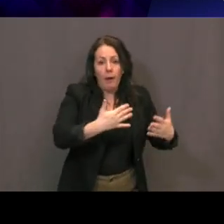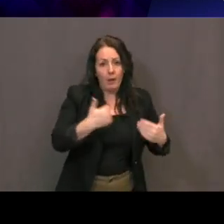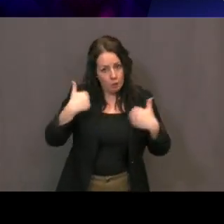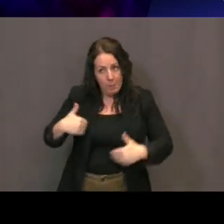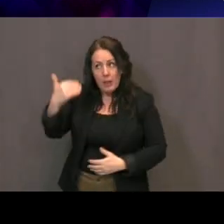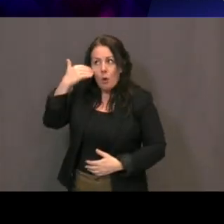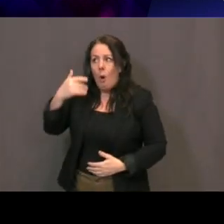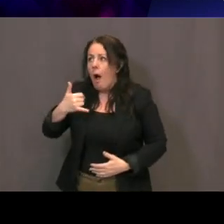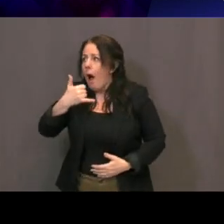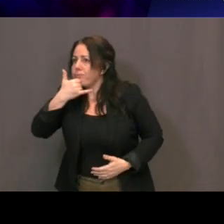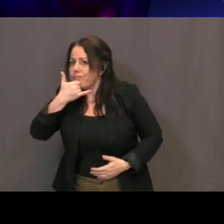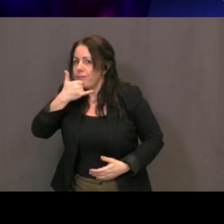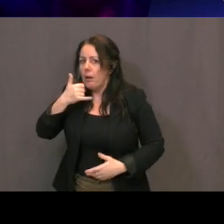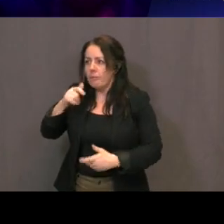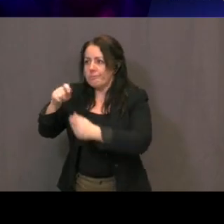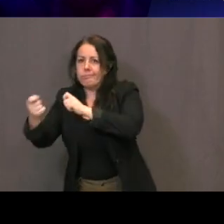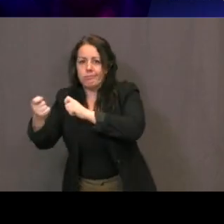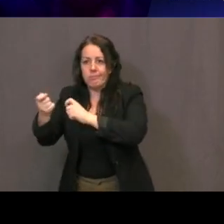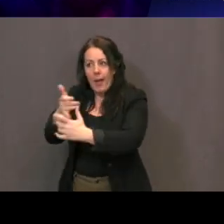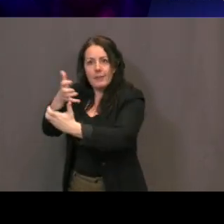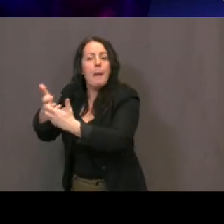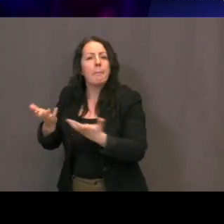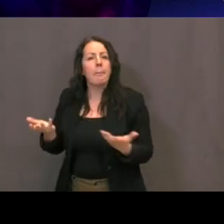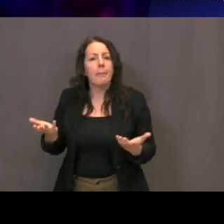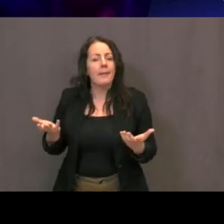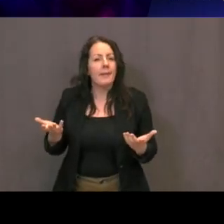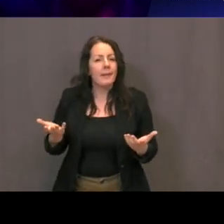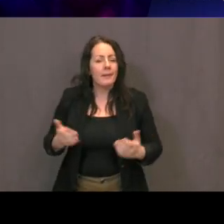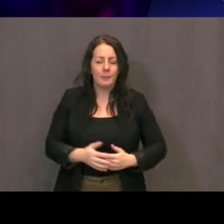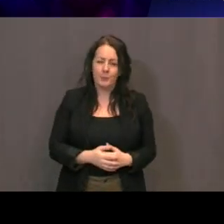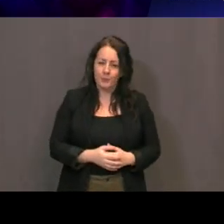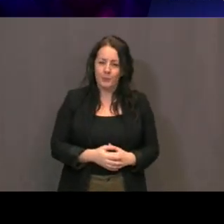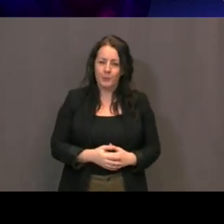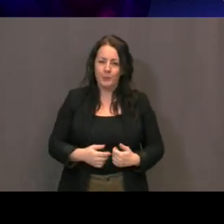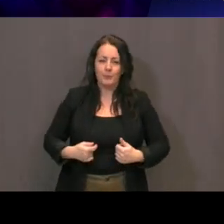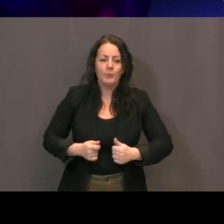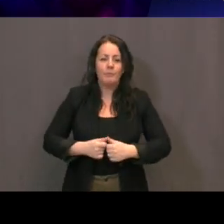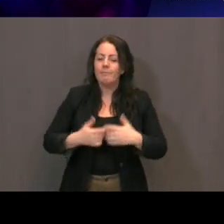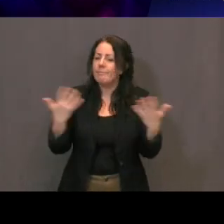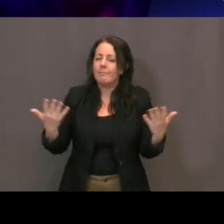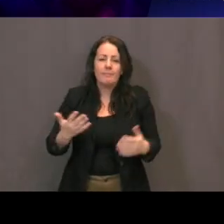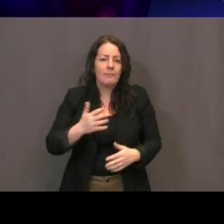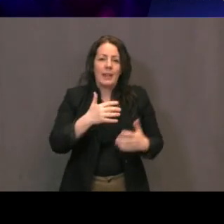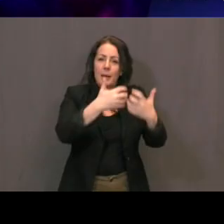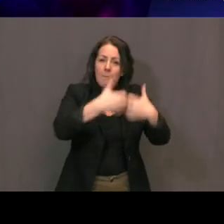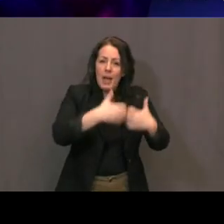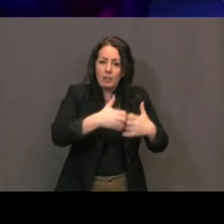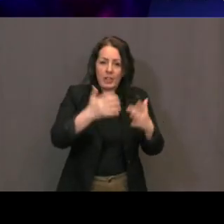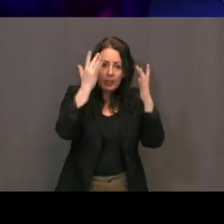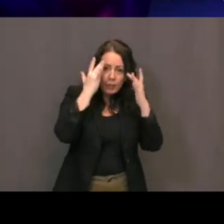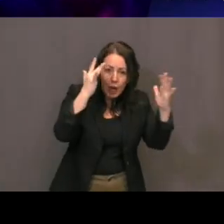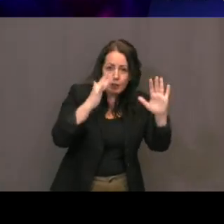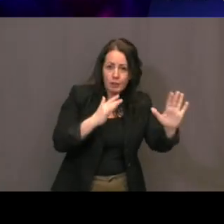battle between a culture of machines, I would say, and a culture of humanity that really needs an urgent attention. But I think that